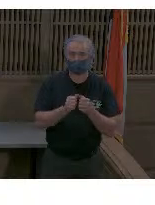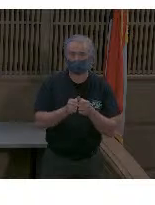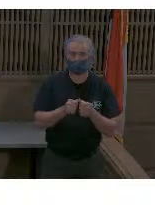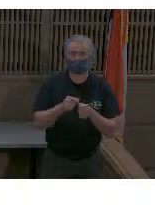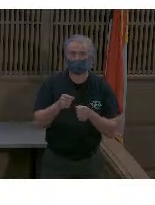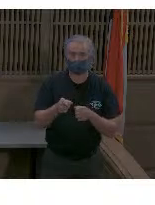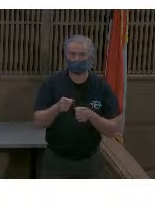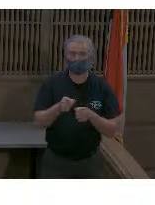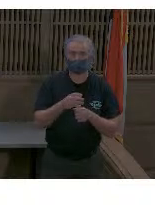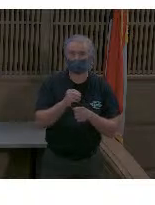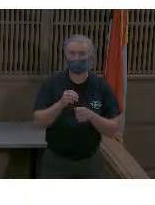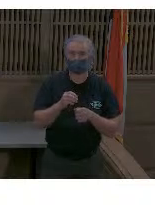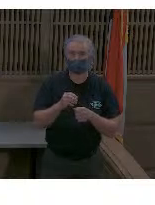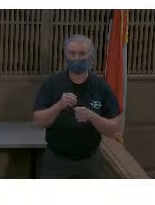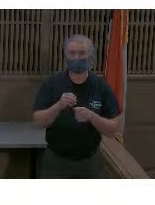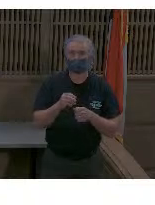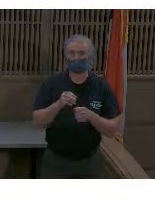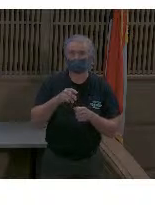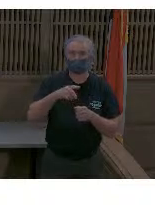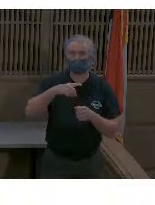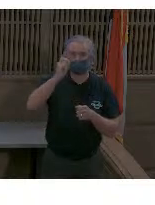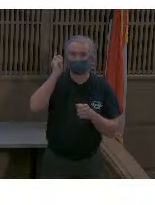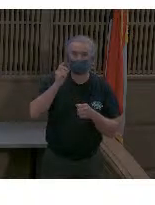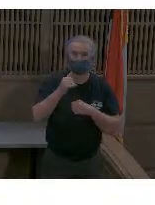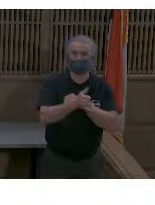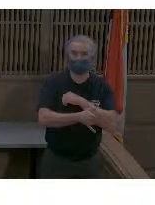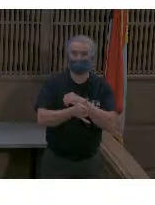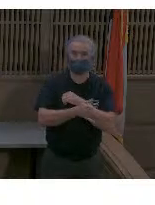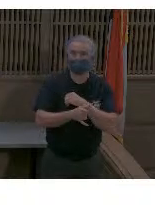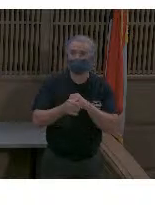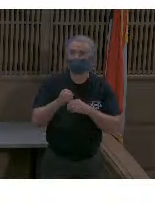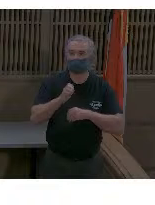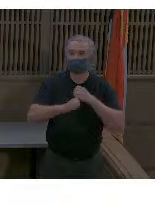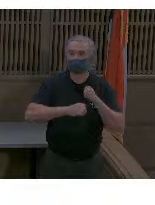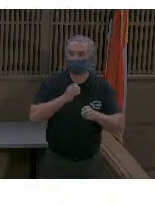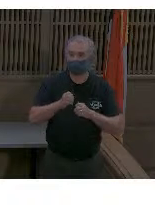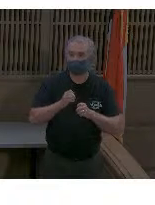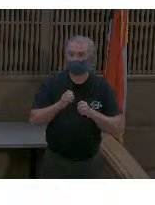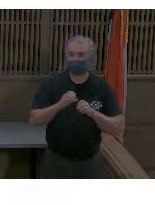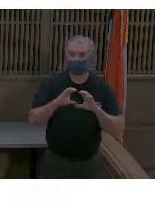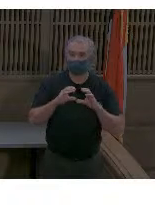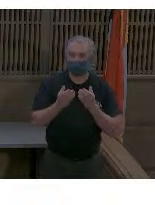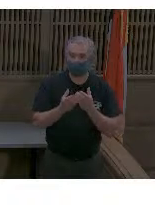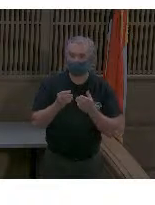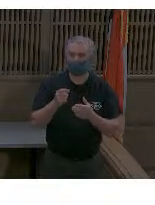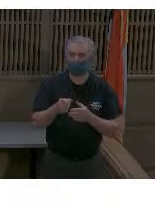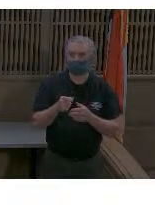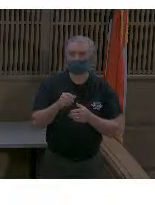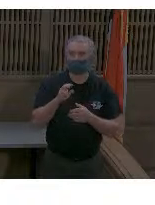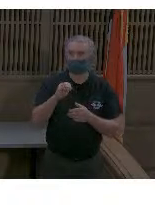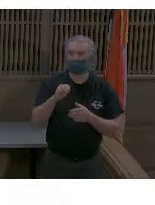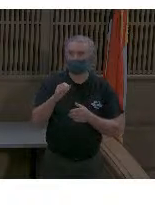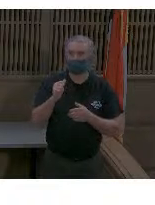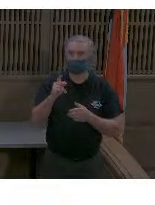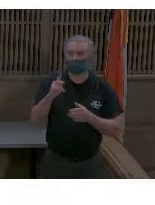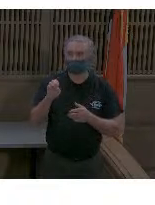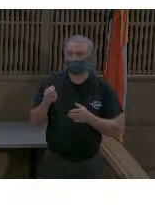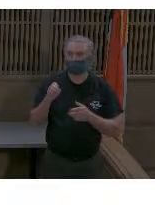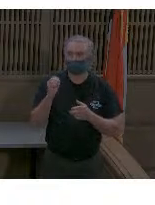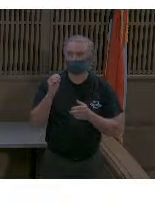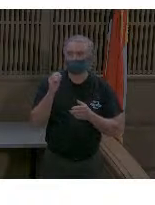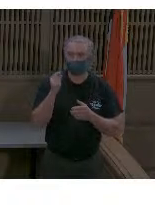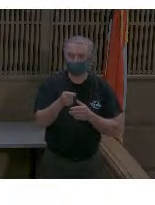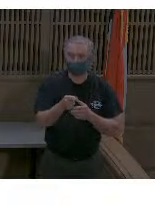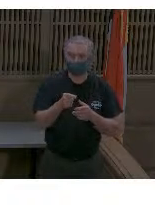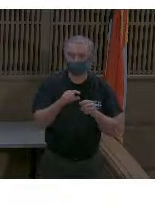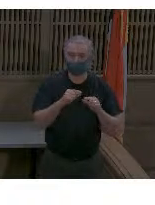Club Fairground, Mako is at the fairground 6 days a week, Monday through Saturday. They are